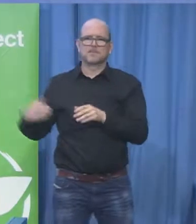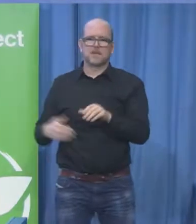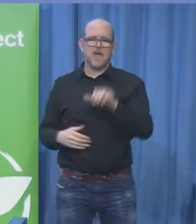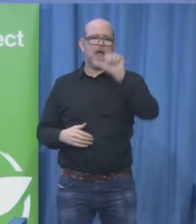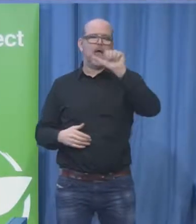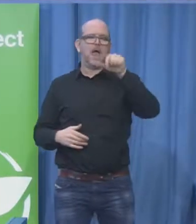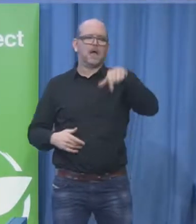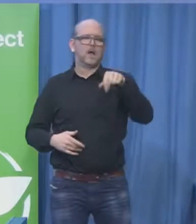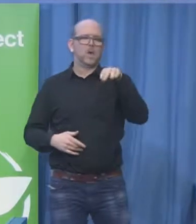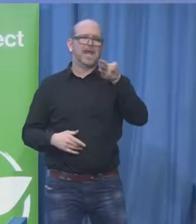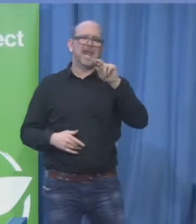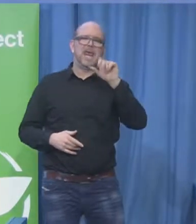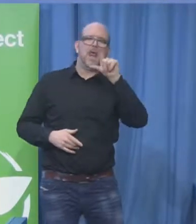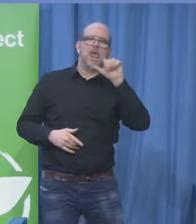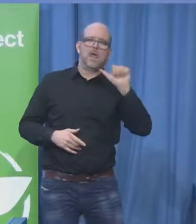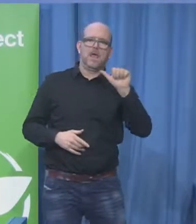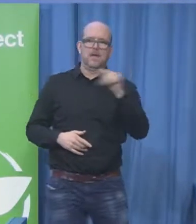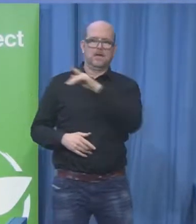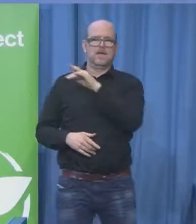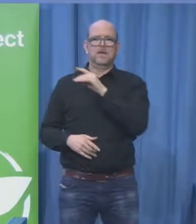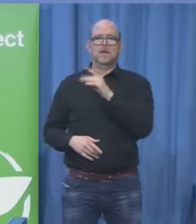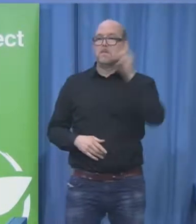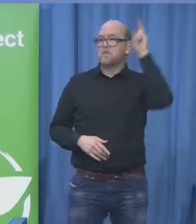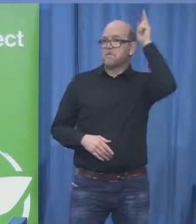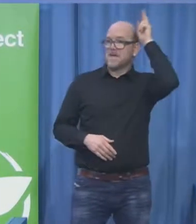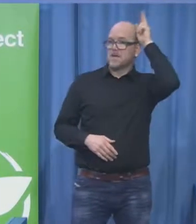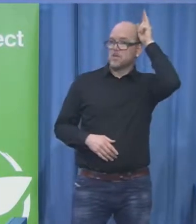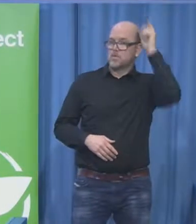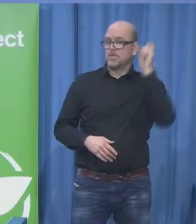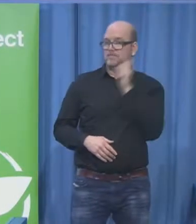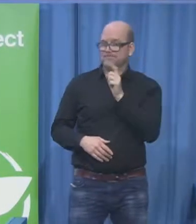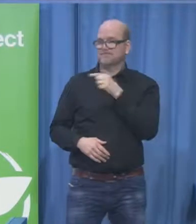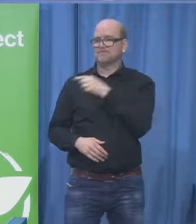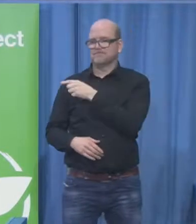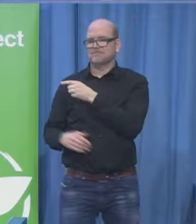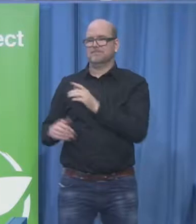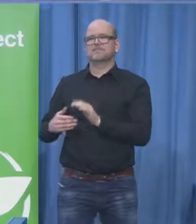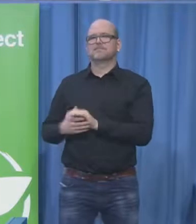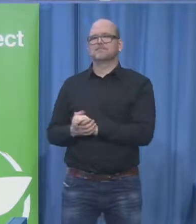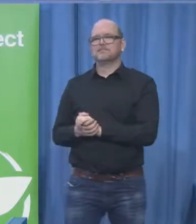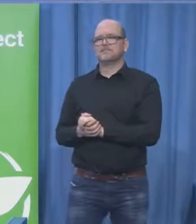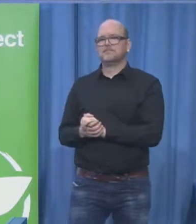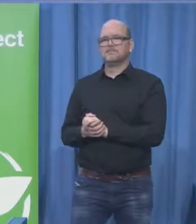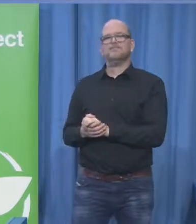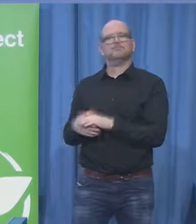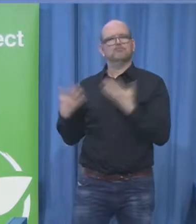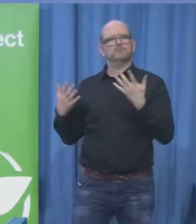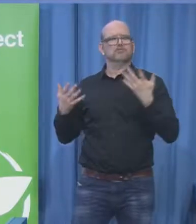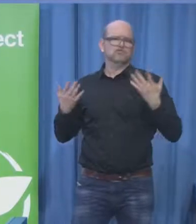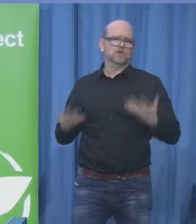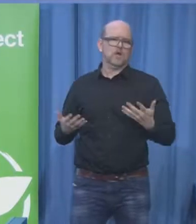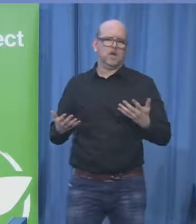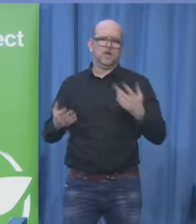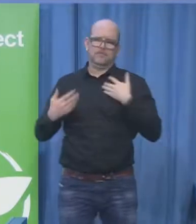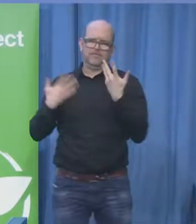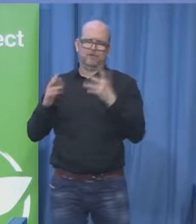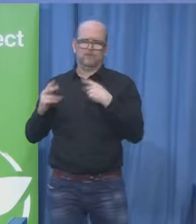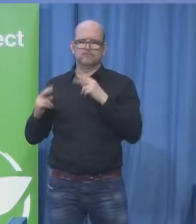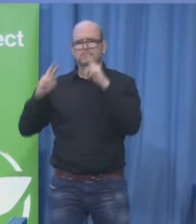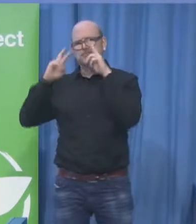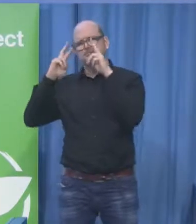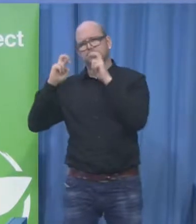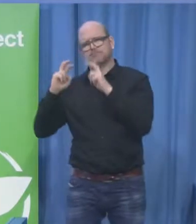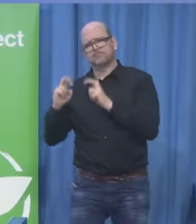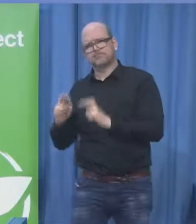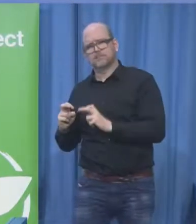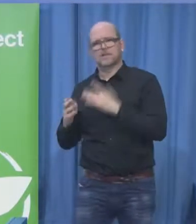with the Ministry of Labor and Employment Promotion in Peru and is now a researcher at the University of London. She